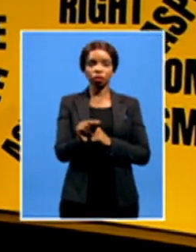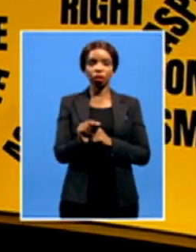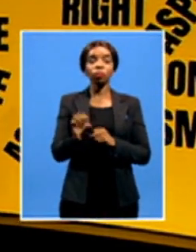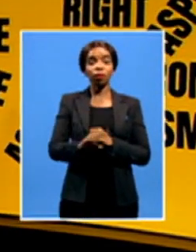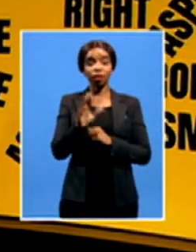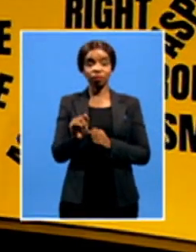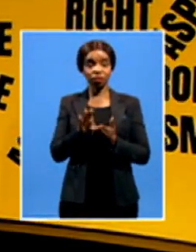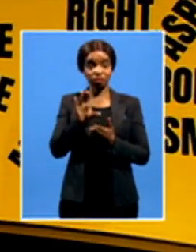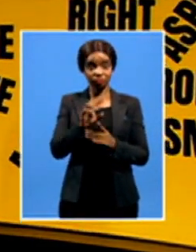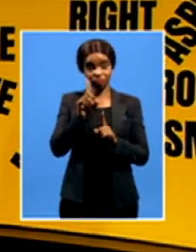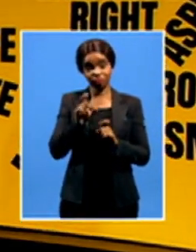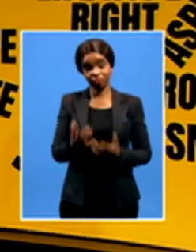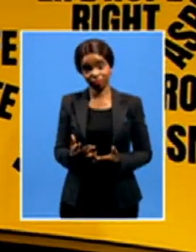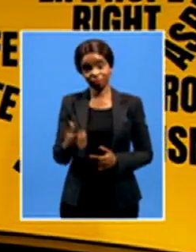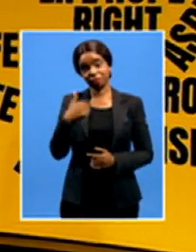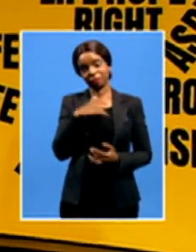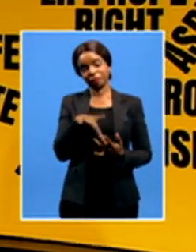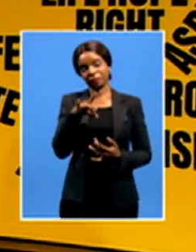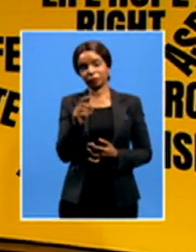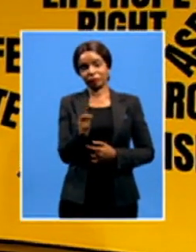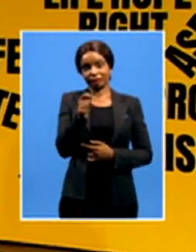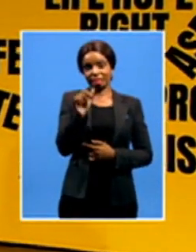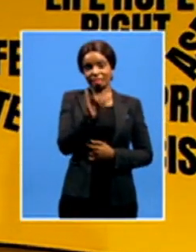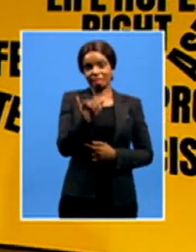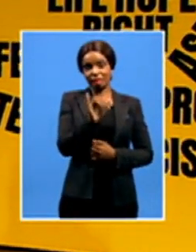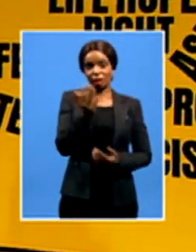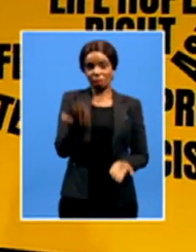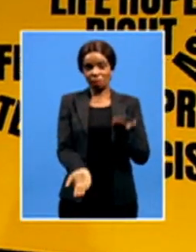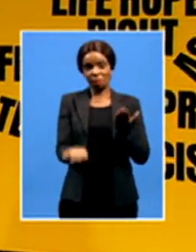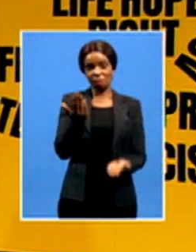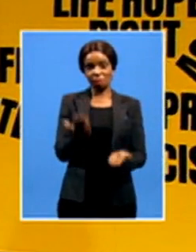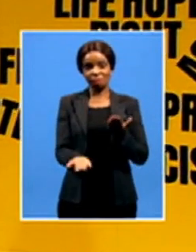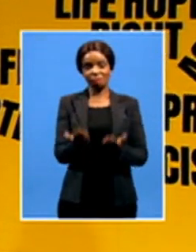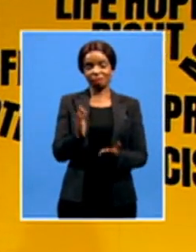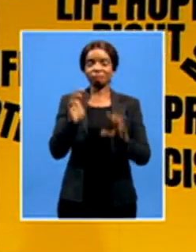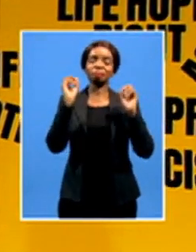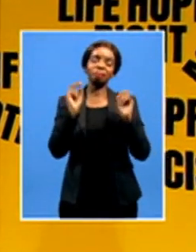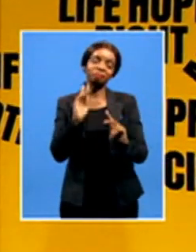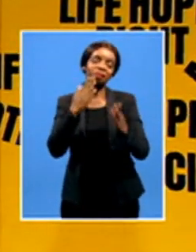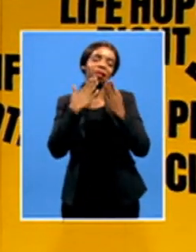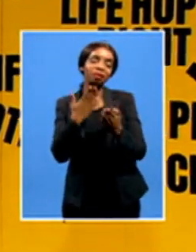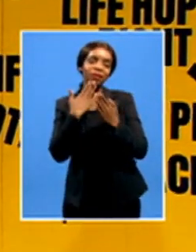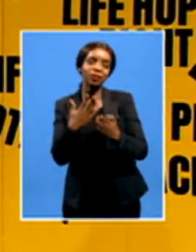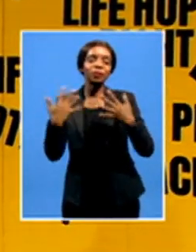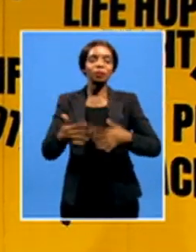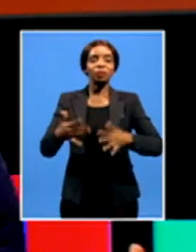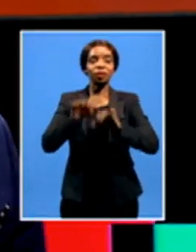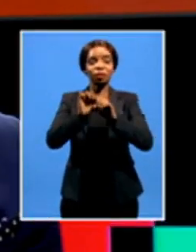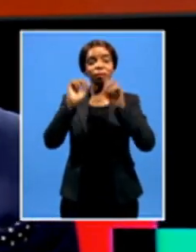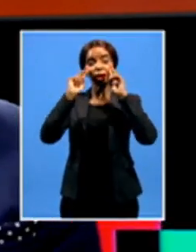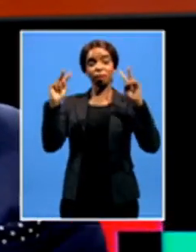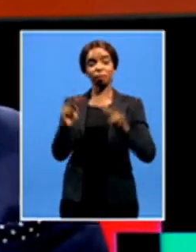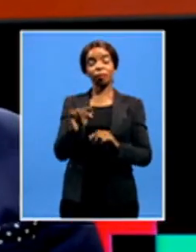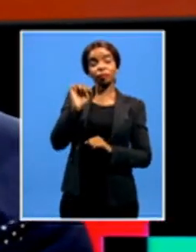South African art? I'd have to go with the maybe. Sitting on the fence. Nandipa, thank you very much for your perspective. Well, that's